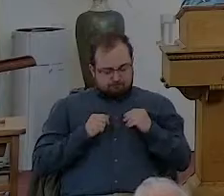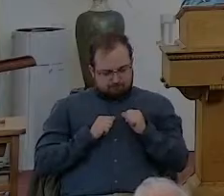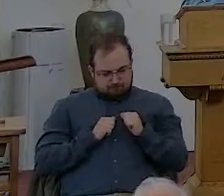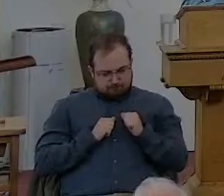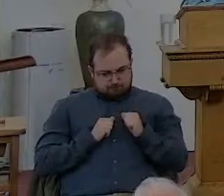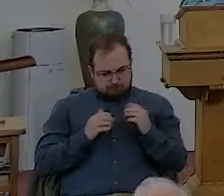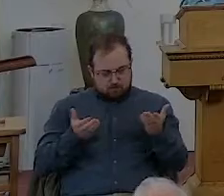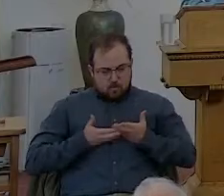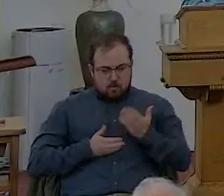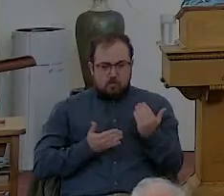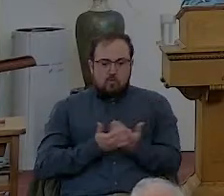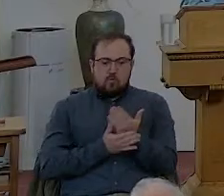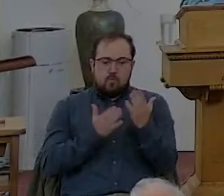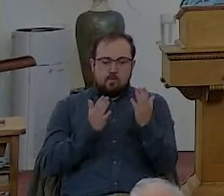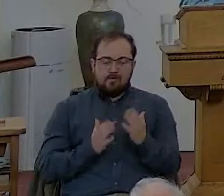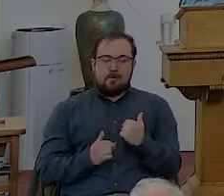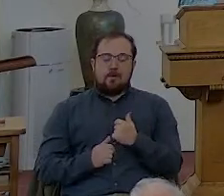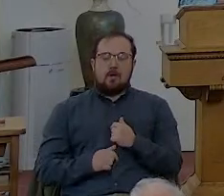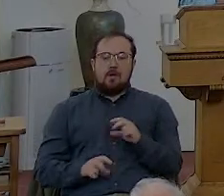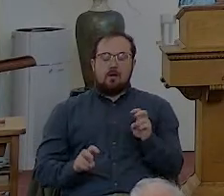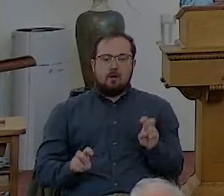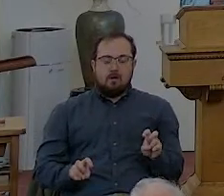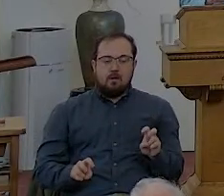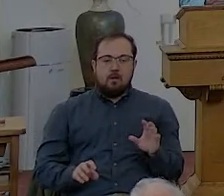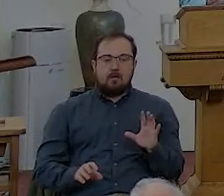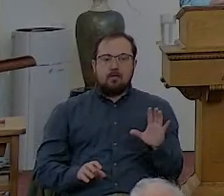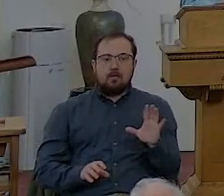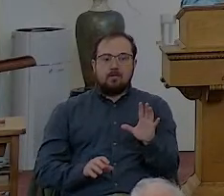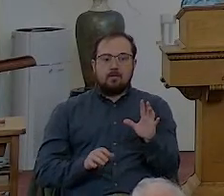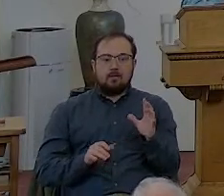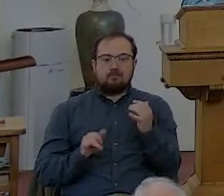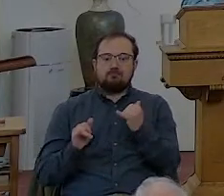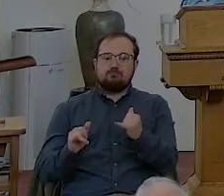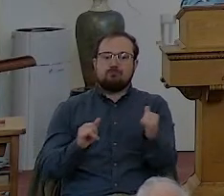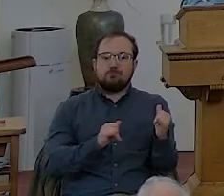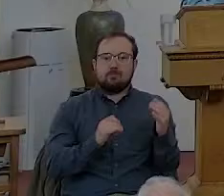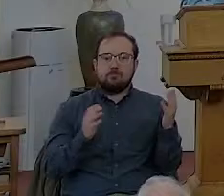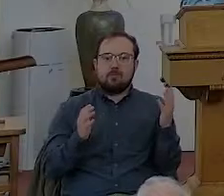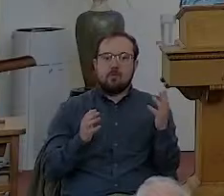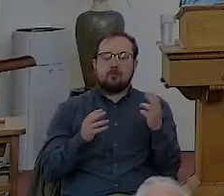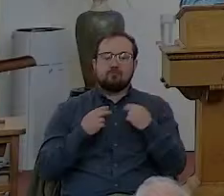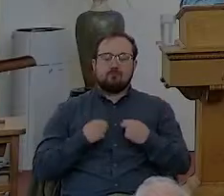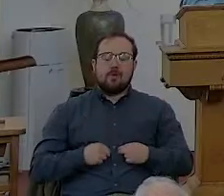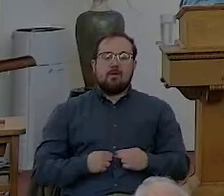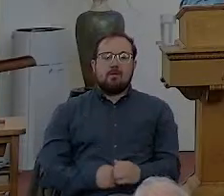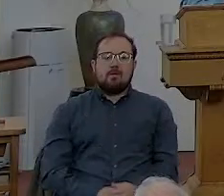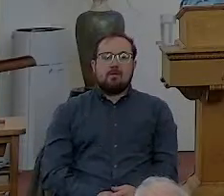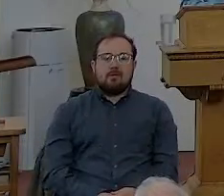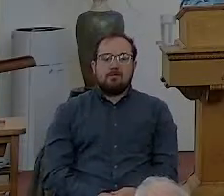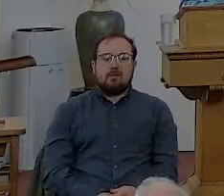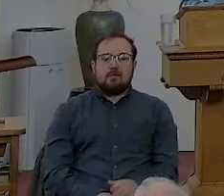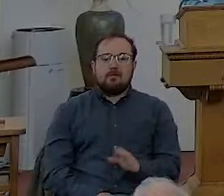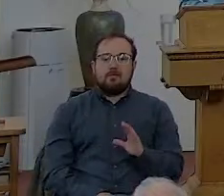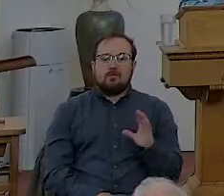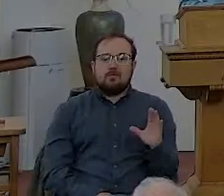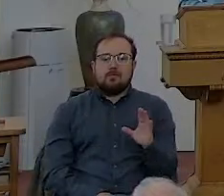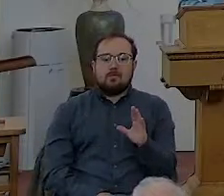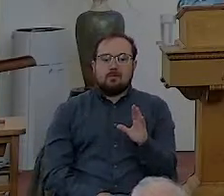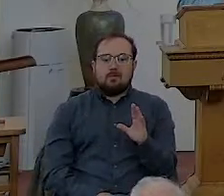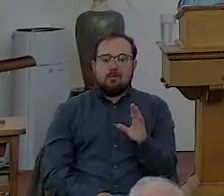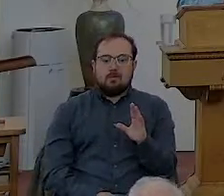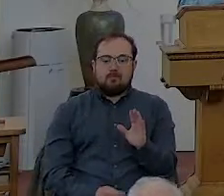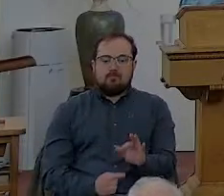here, I am awed by their common humanity, their distinct way